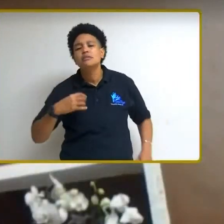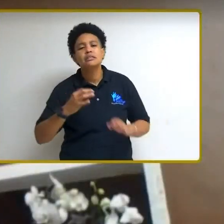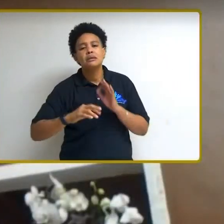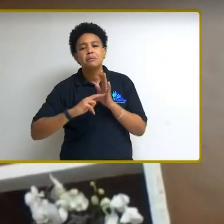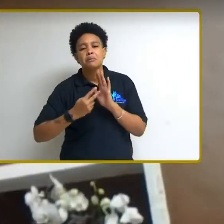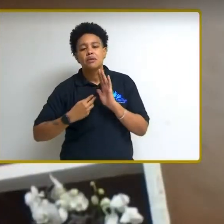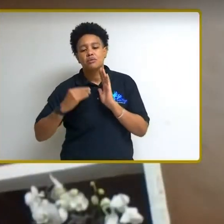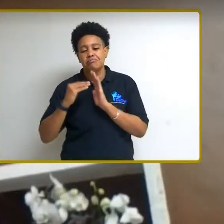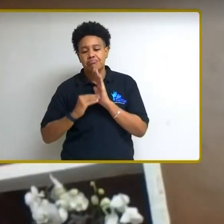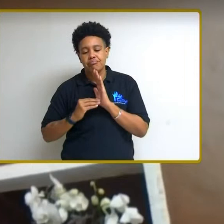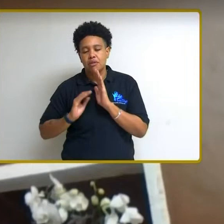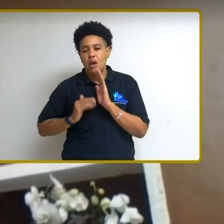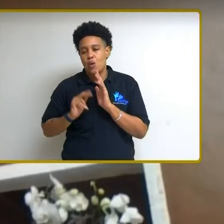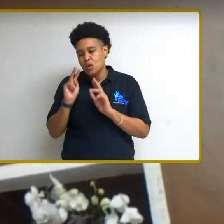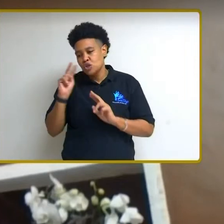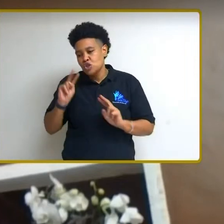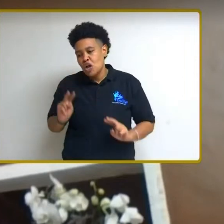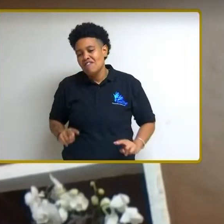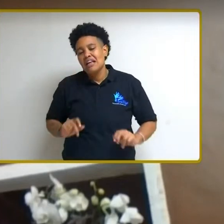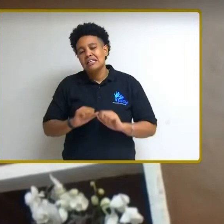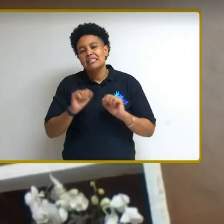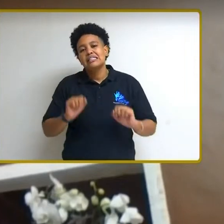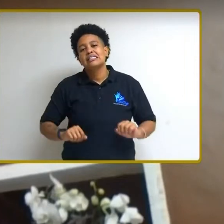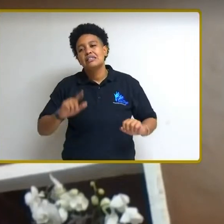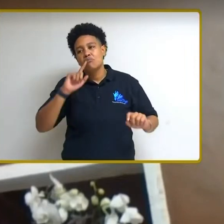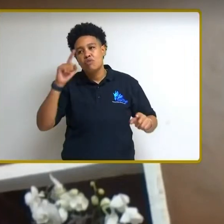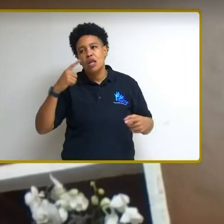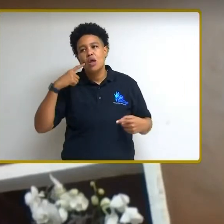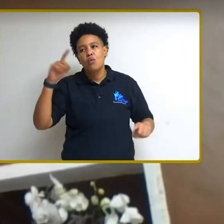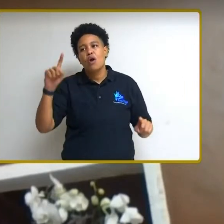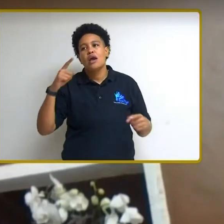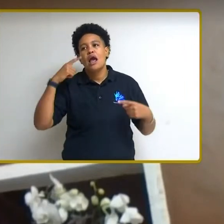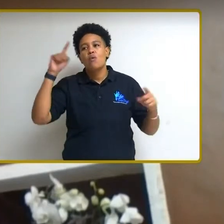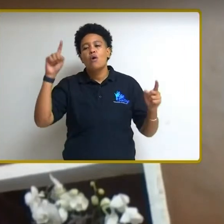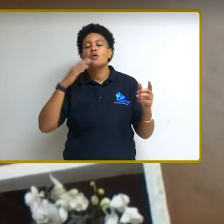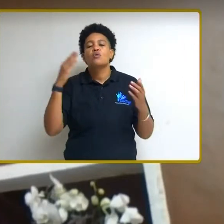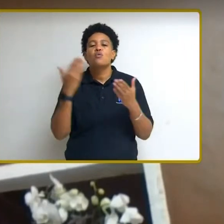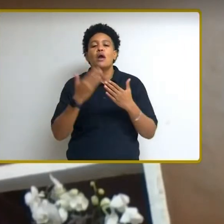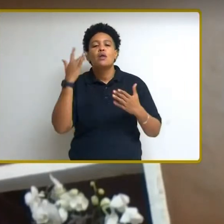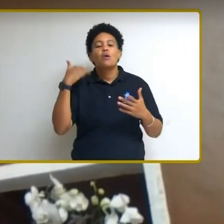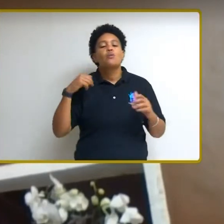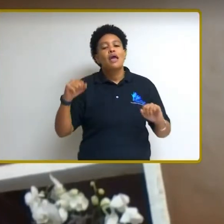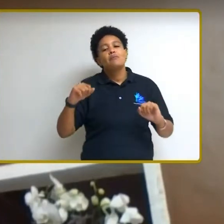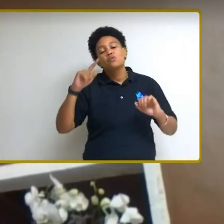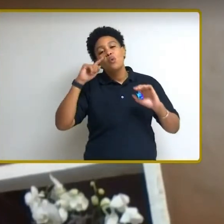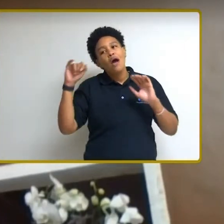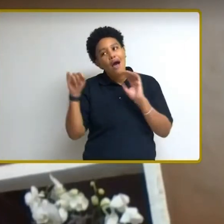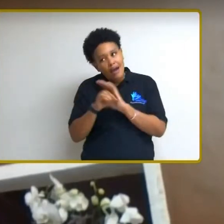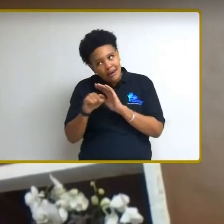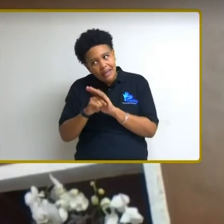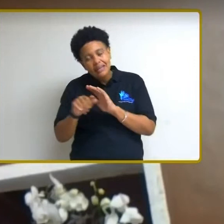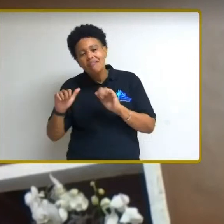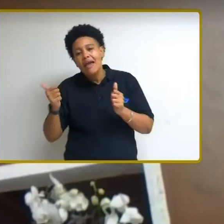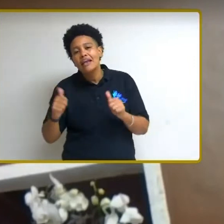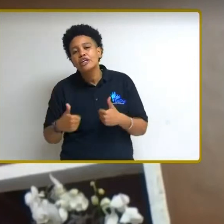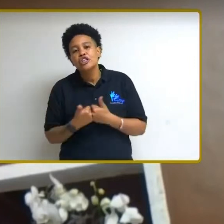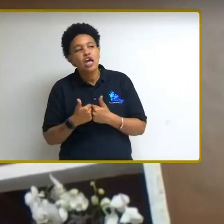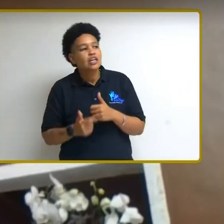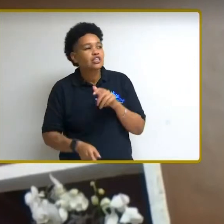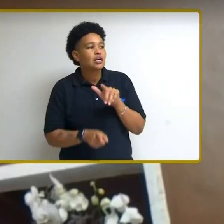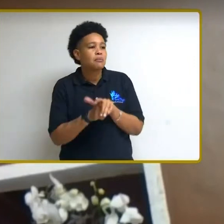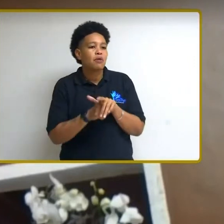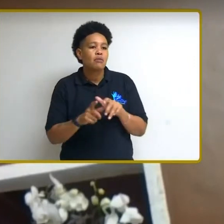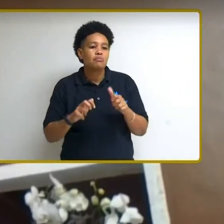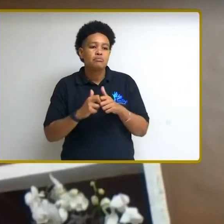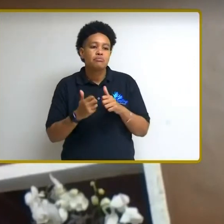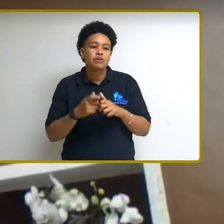means that our surveillance system is working and working well, because we're able to identify any challenges